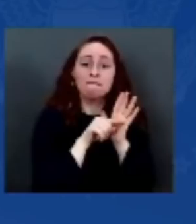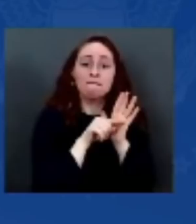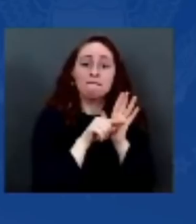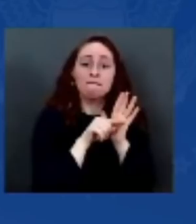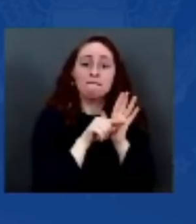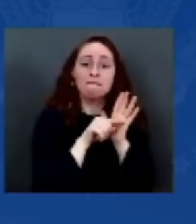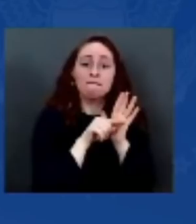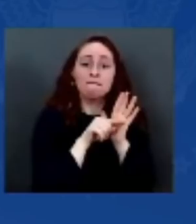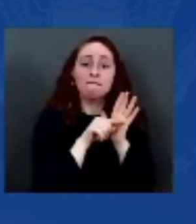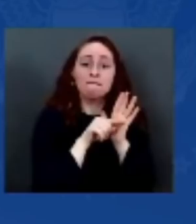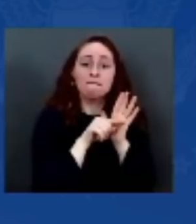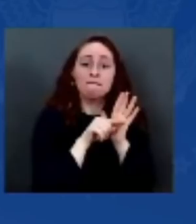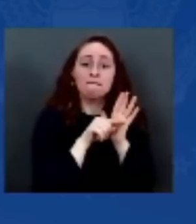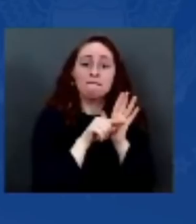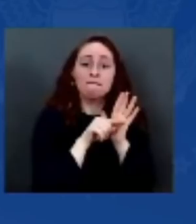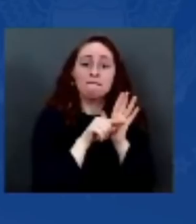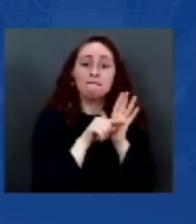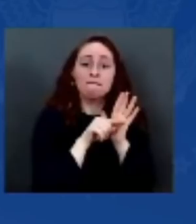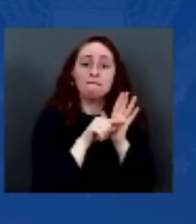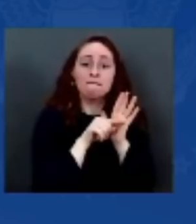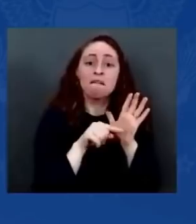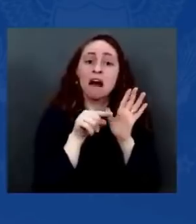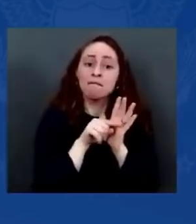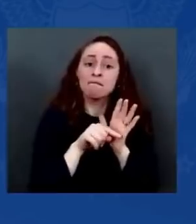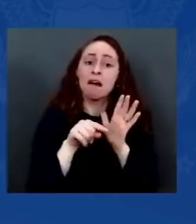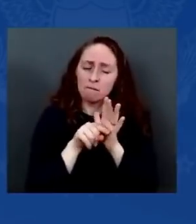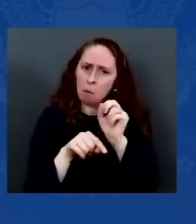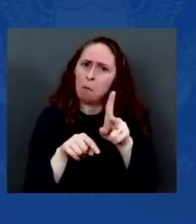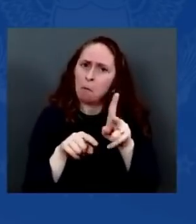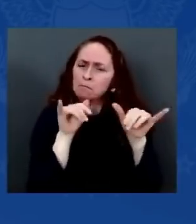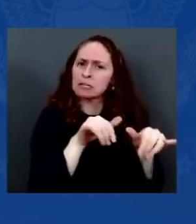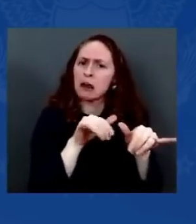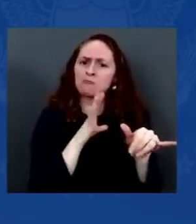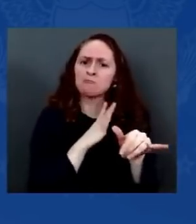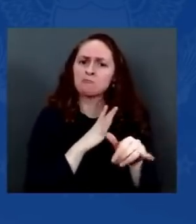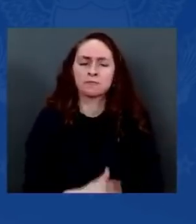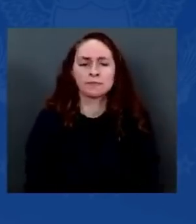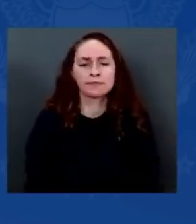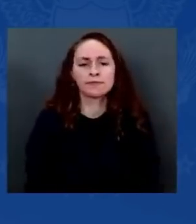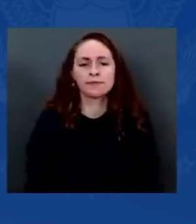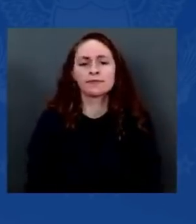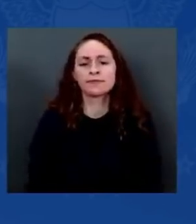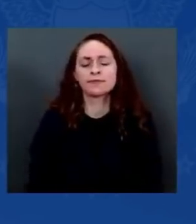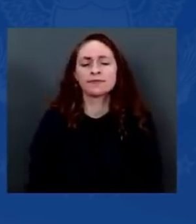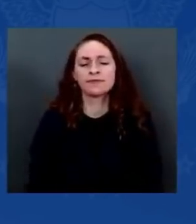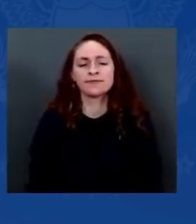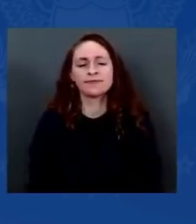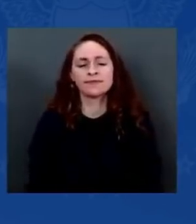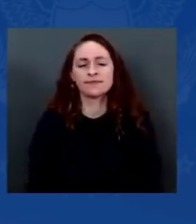He's just the science. What science? What the fuck are you talking about? Let me close with this. I know you're